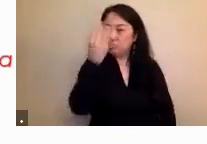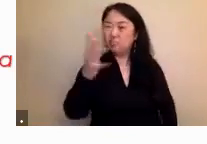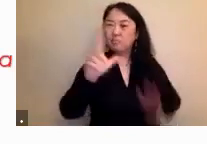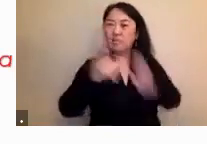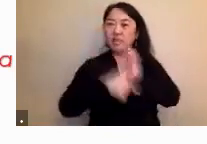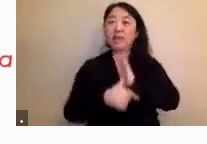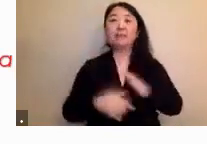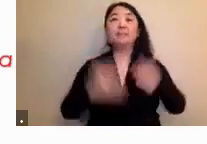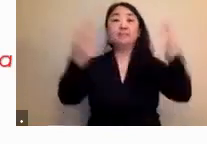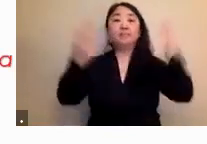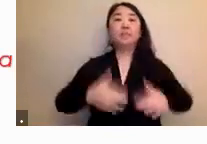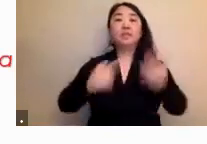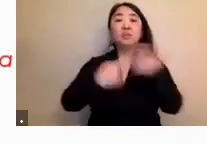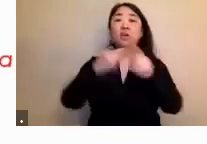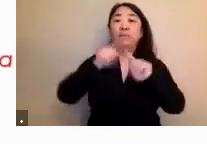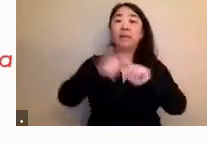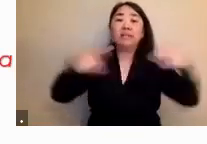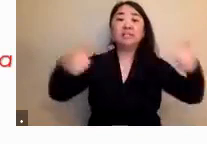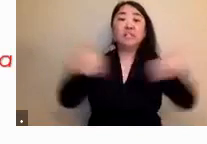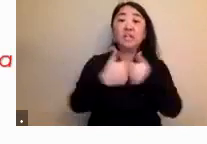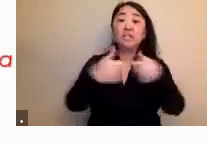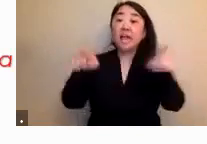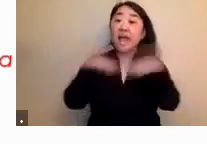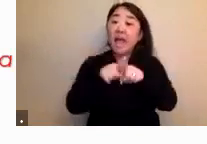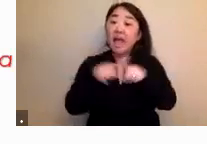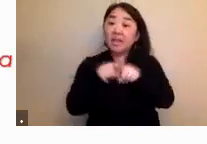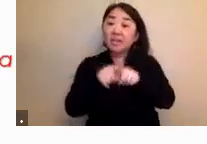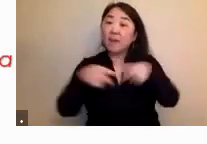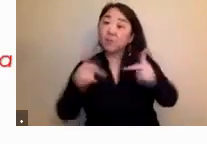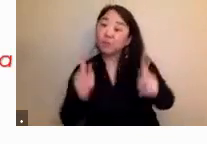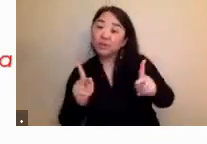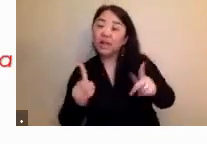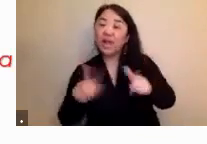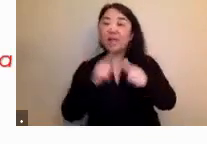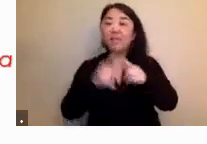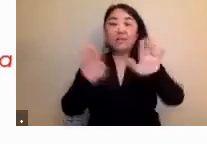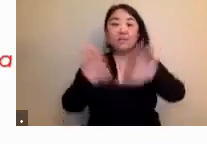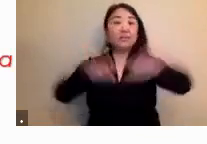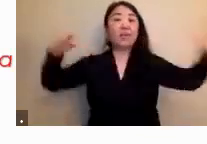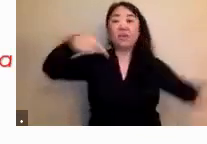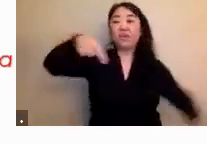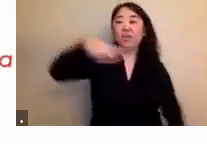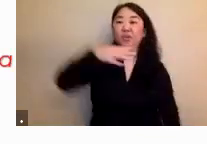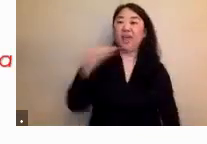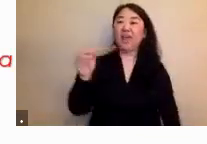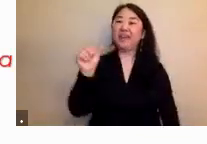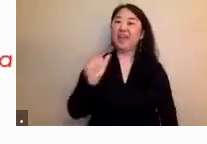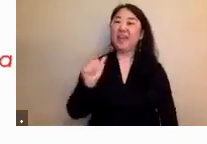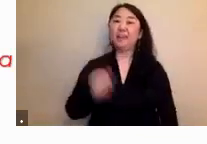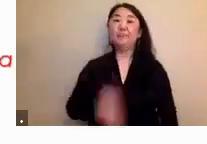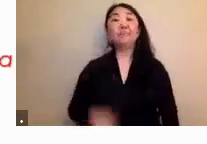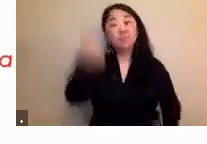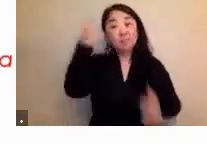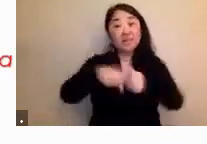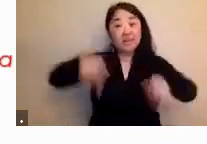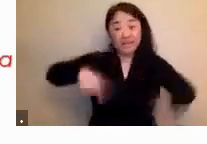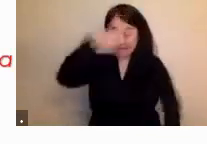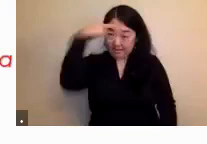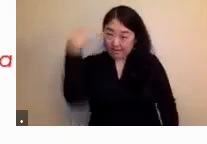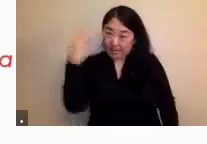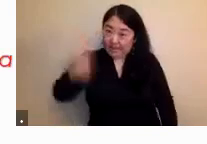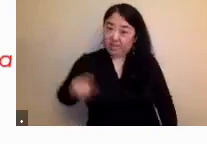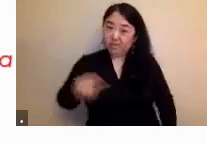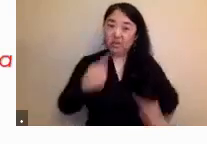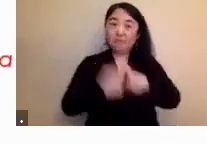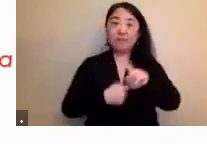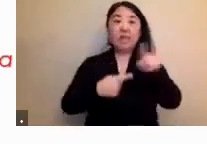and opportunities, and we'll open it up for Q&A. So again, this is Black History Month. So this is pictured here is the Freedom's